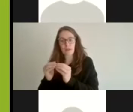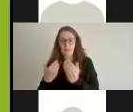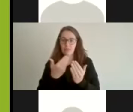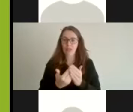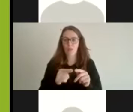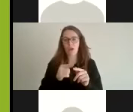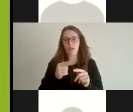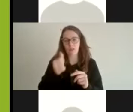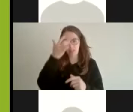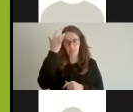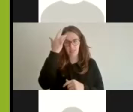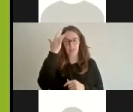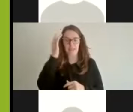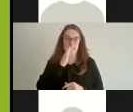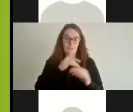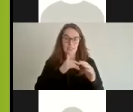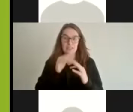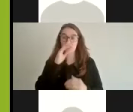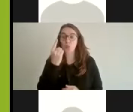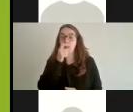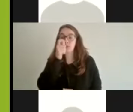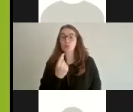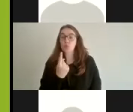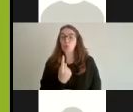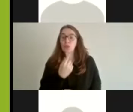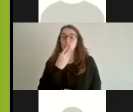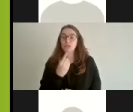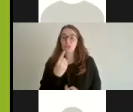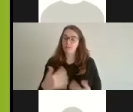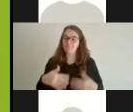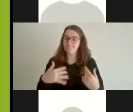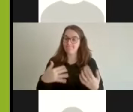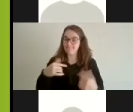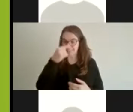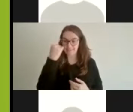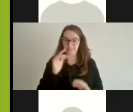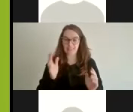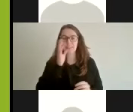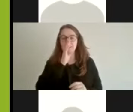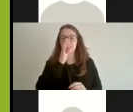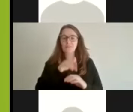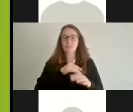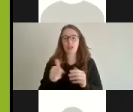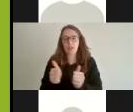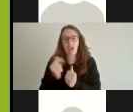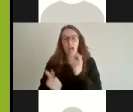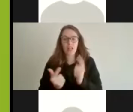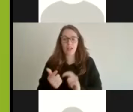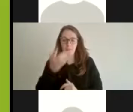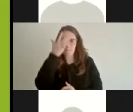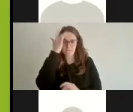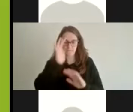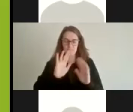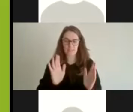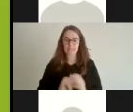easier than just one person do the free ball cascade, because there is just focus just one hand.